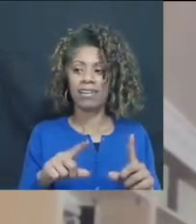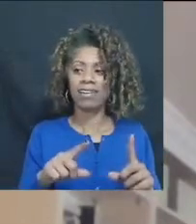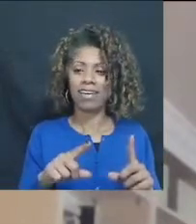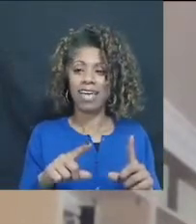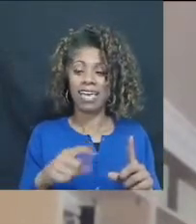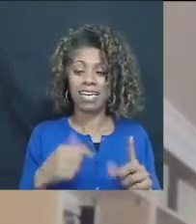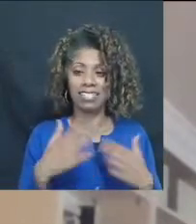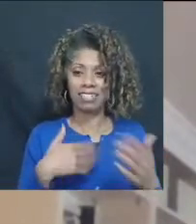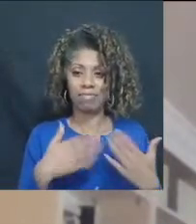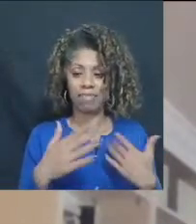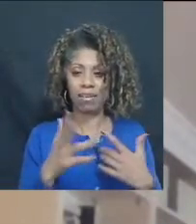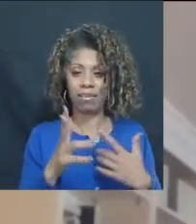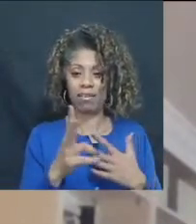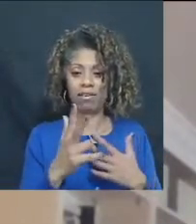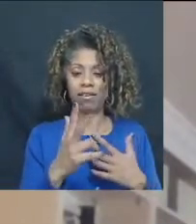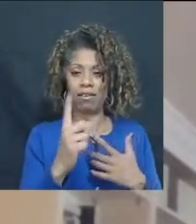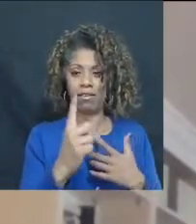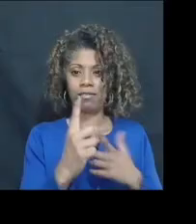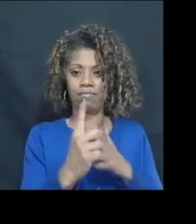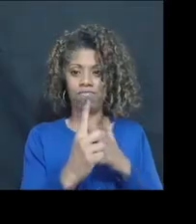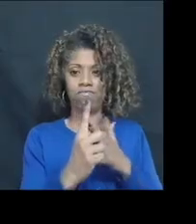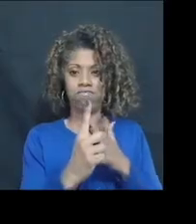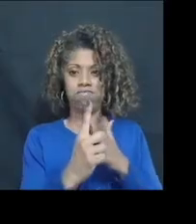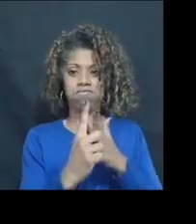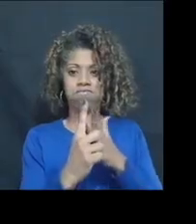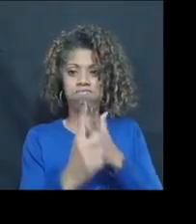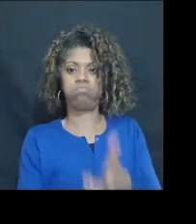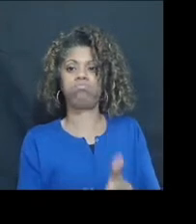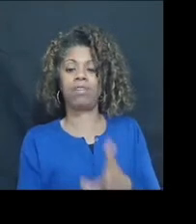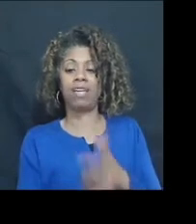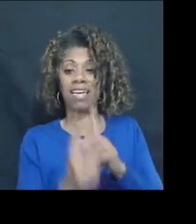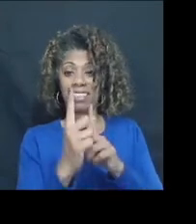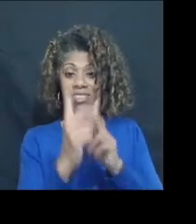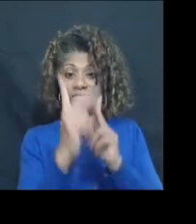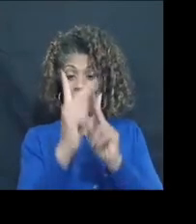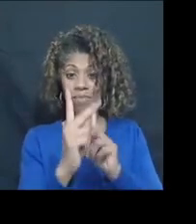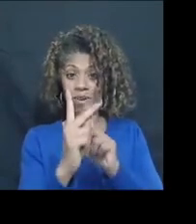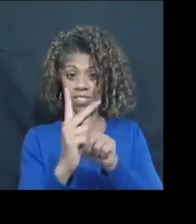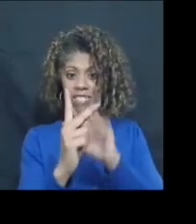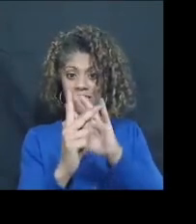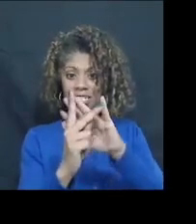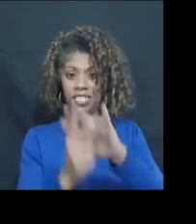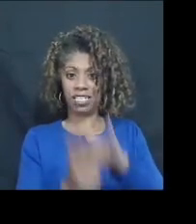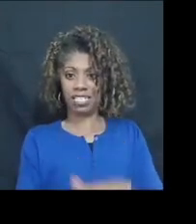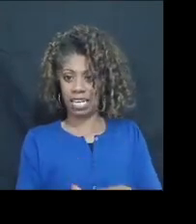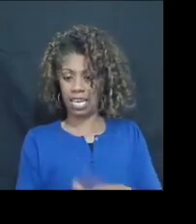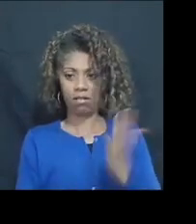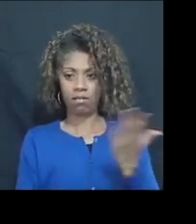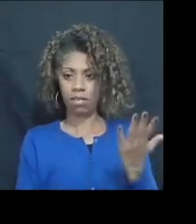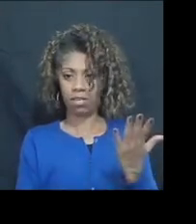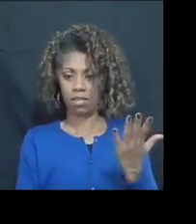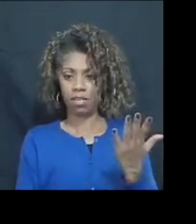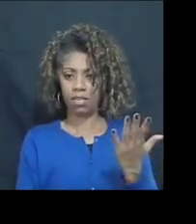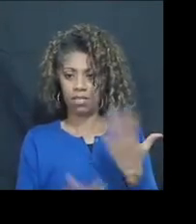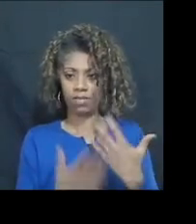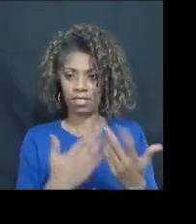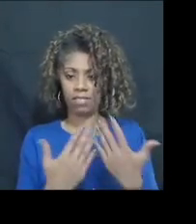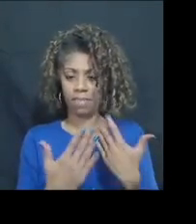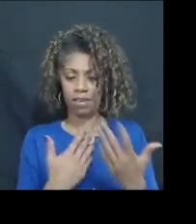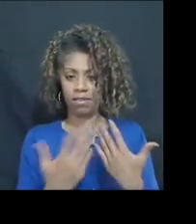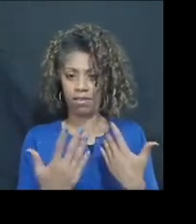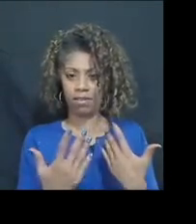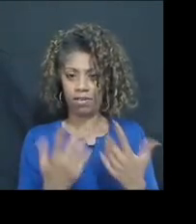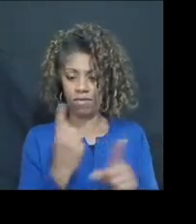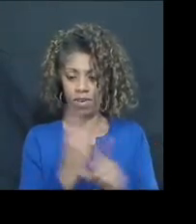over. In fact, when you think about it, we, as I mentioned at the top, we can change